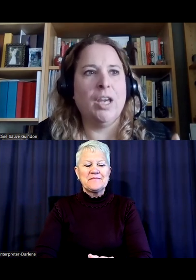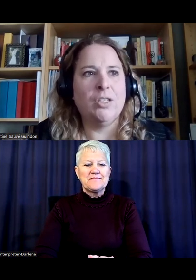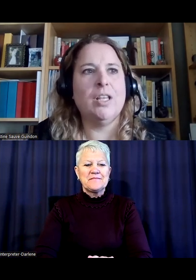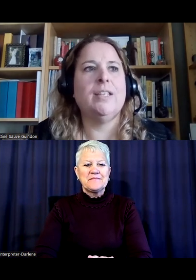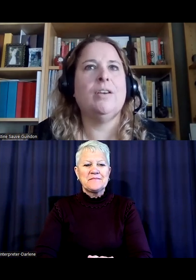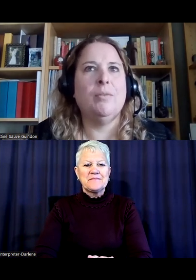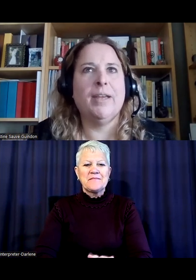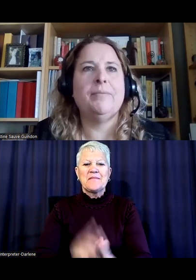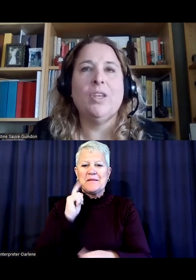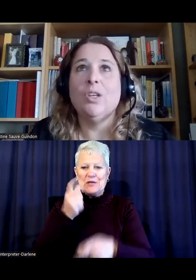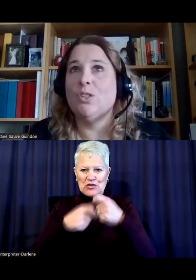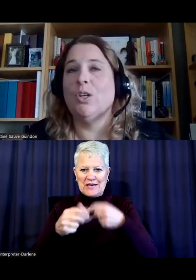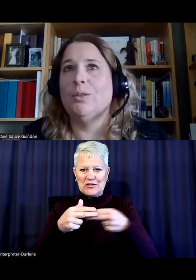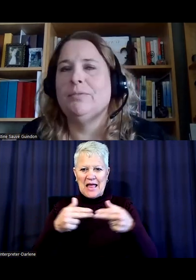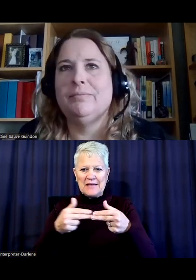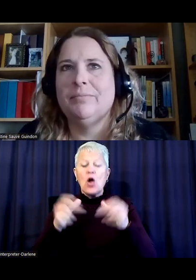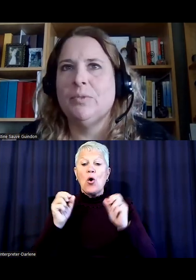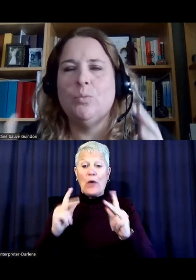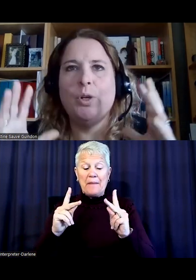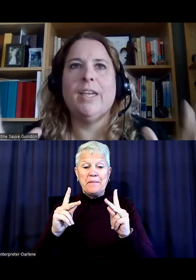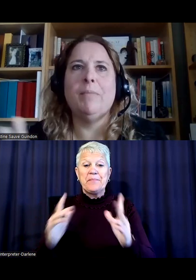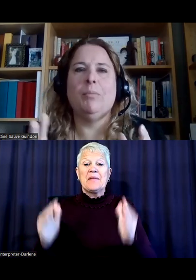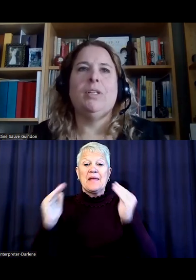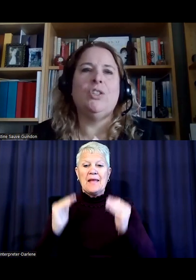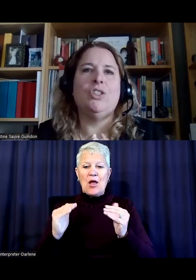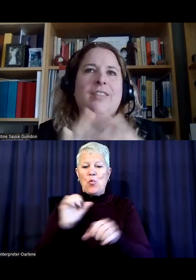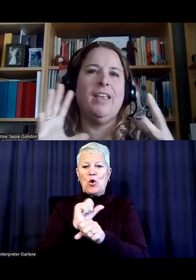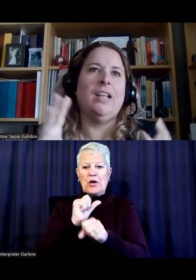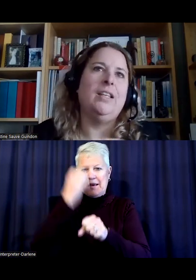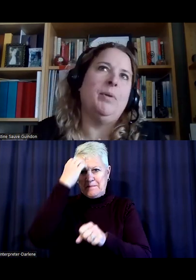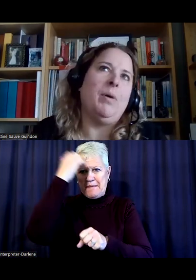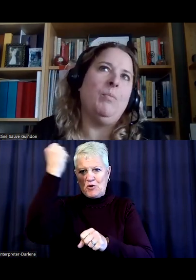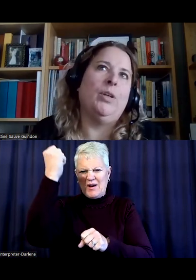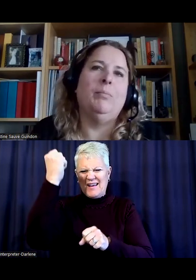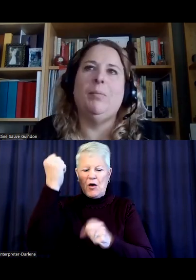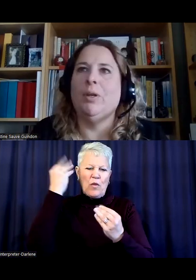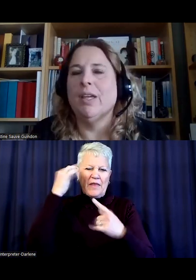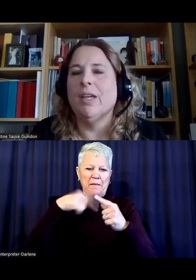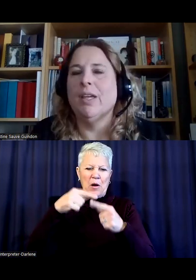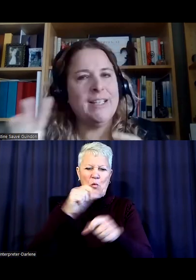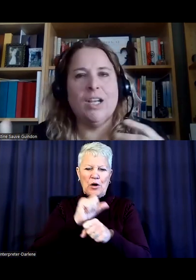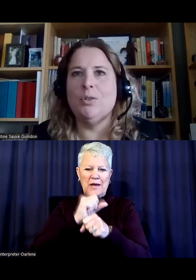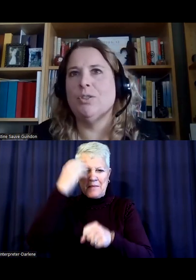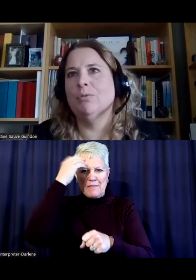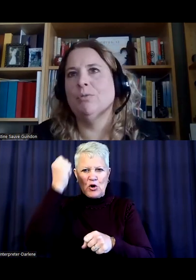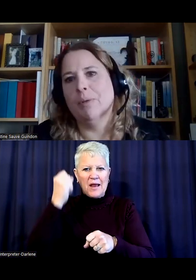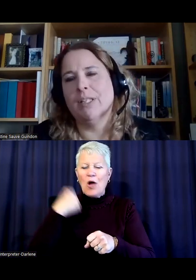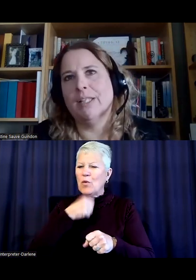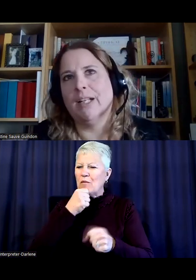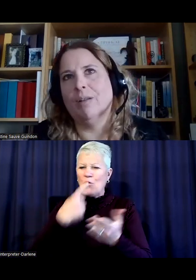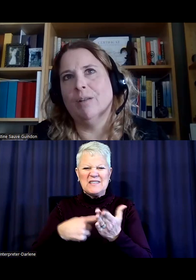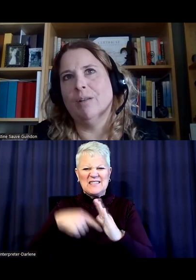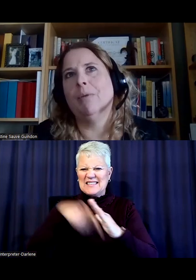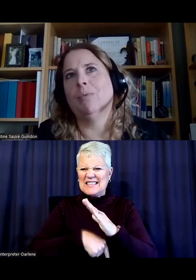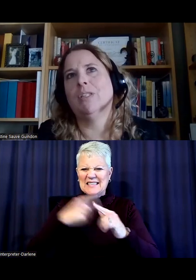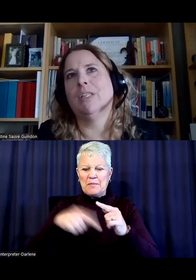Wait, change slides. All right. So, working memory. Let's just think a little bit about working memory. Let's not go too deep into the